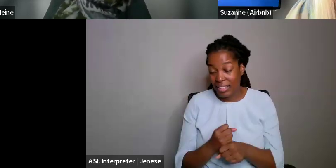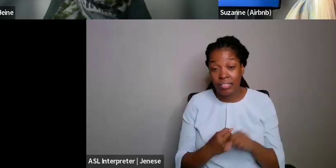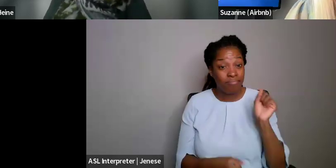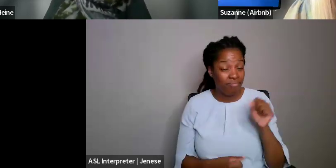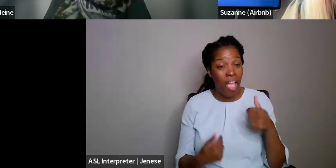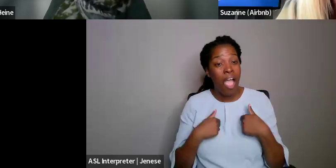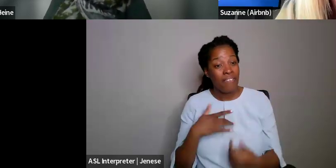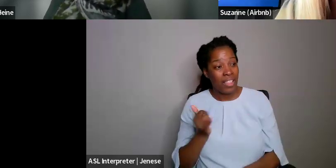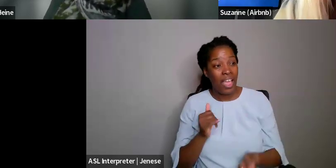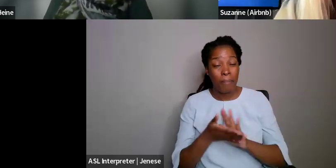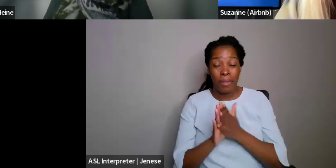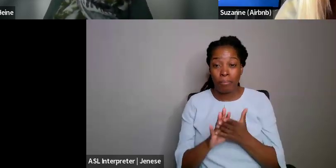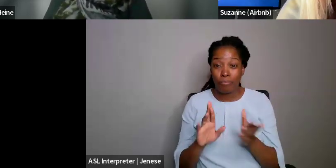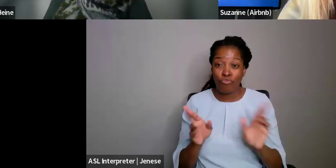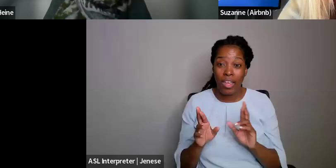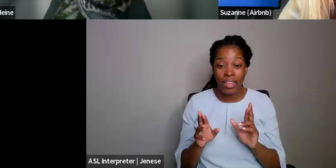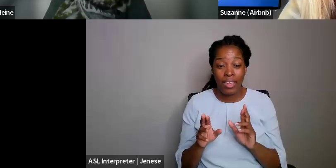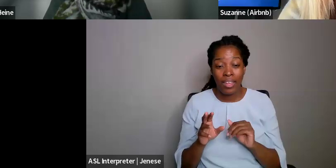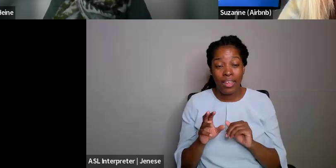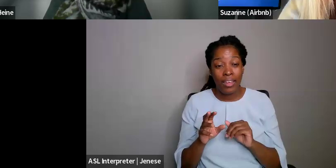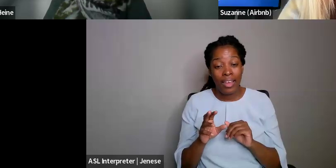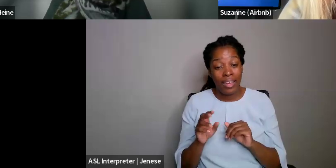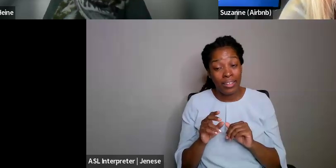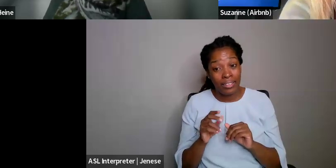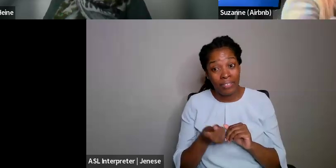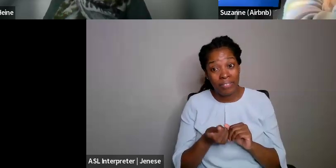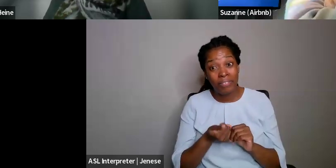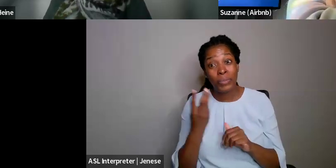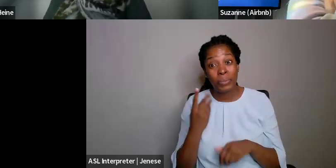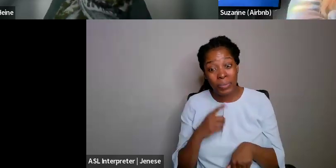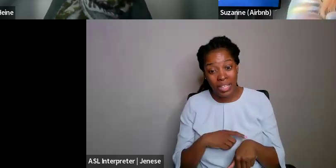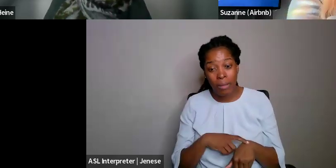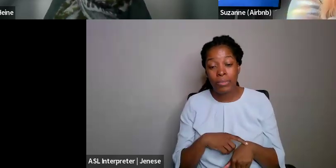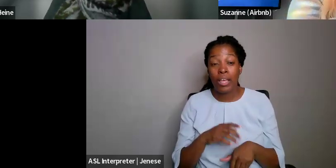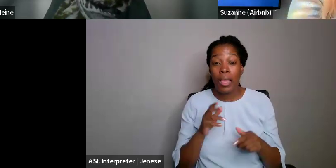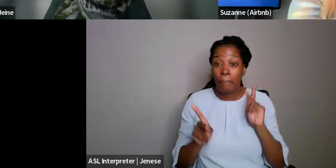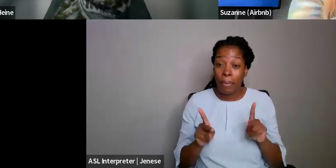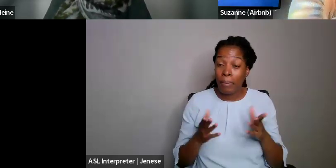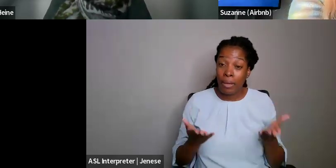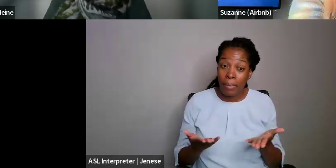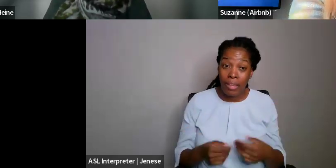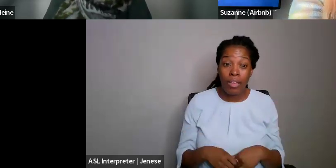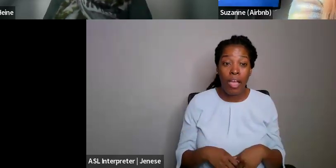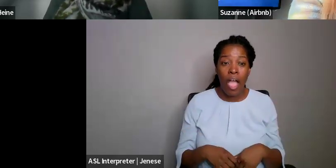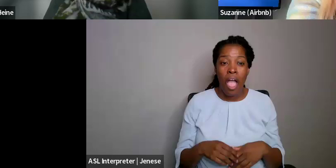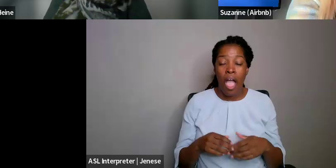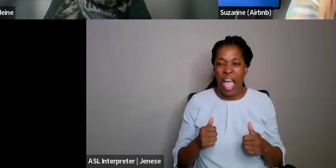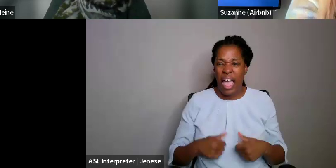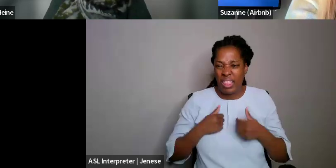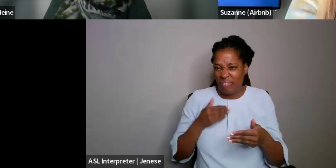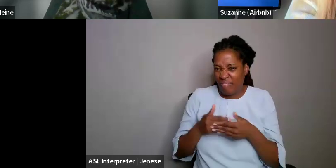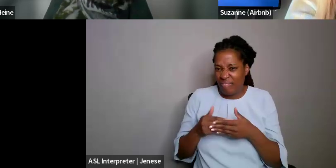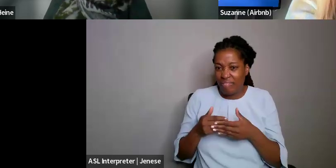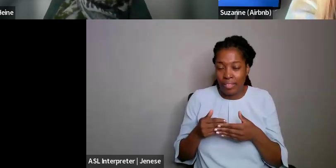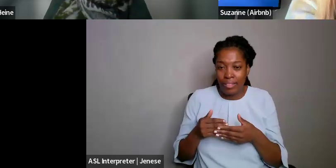become granny and mummy a few times because people come in here and the husband stays here, and I live just down the road from the hospital. So we've had a